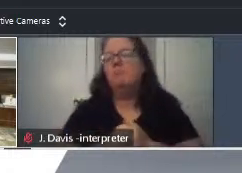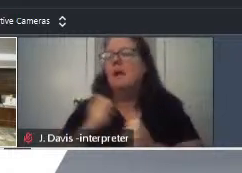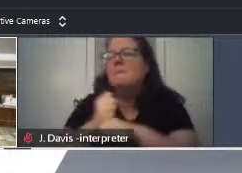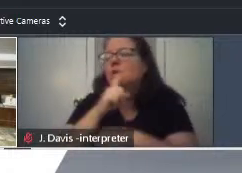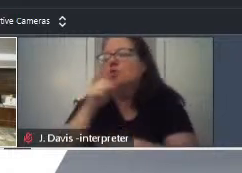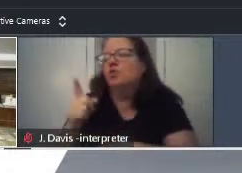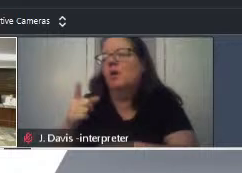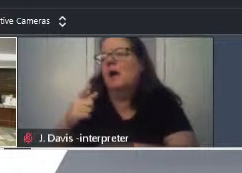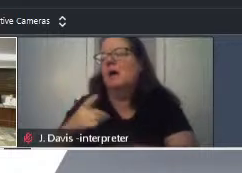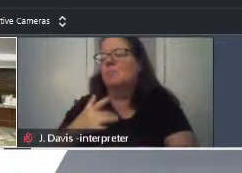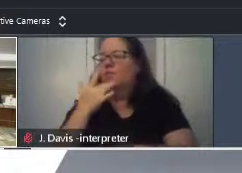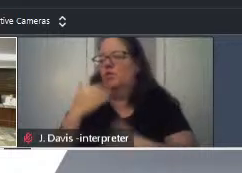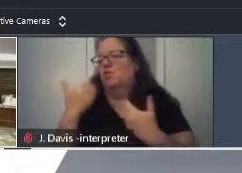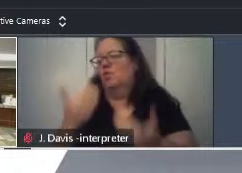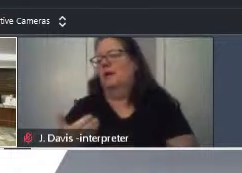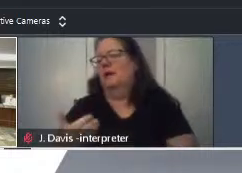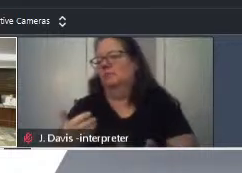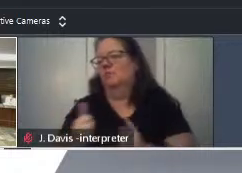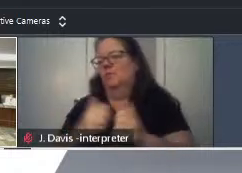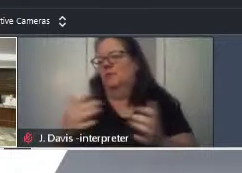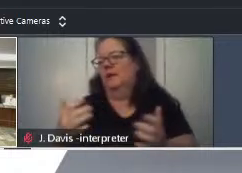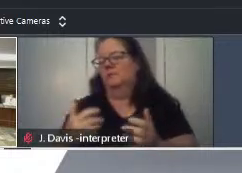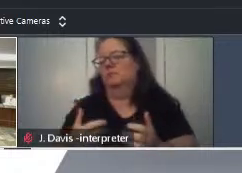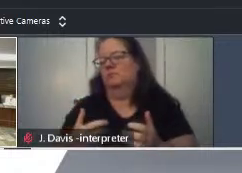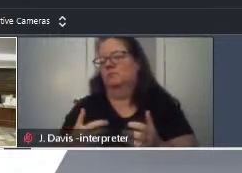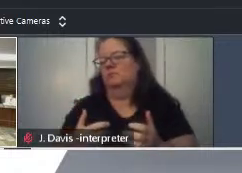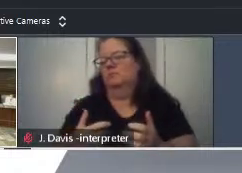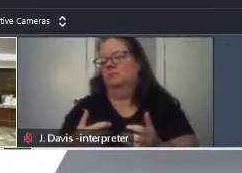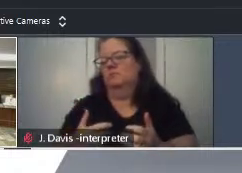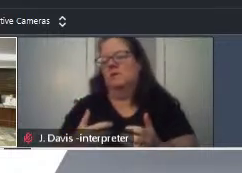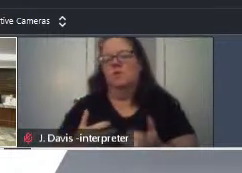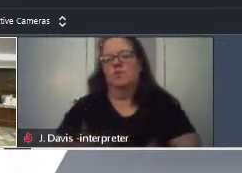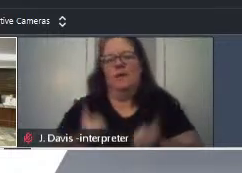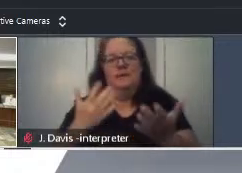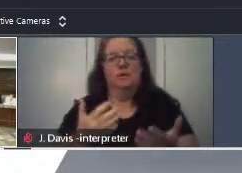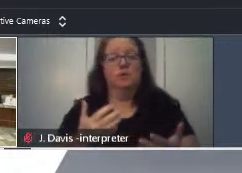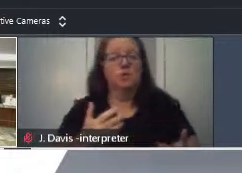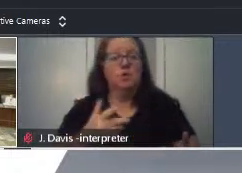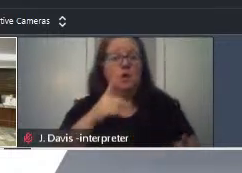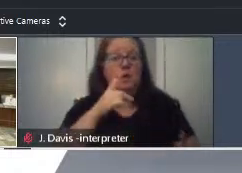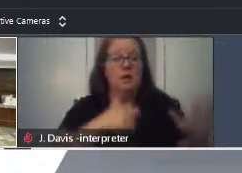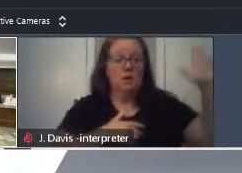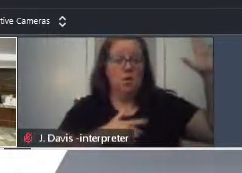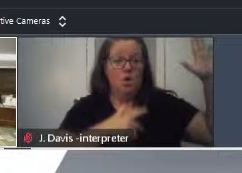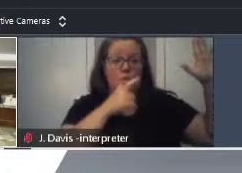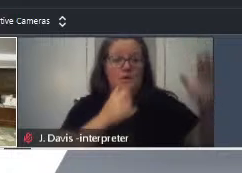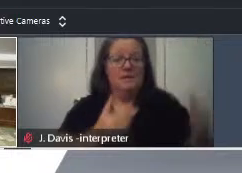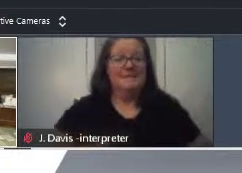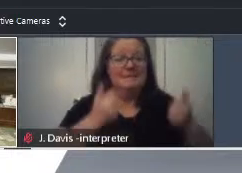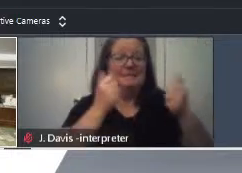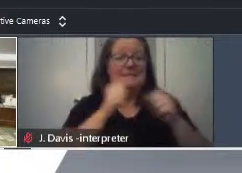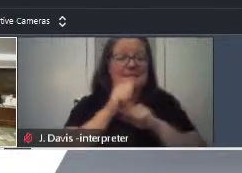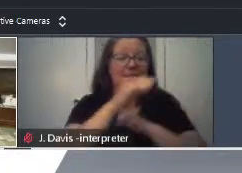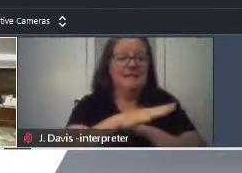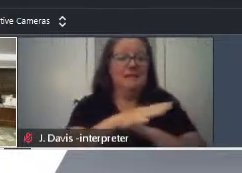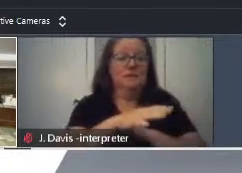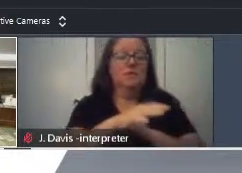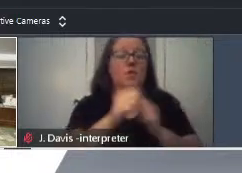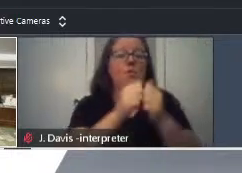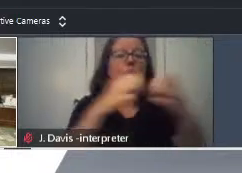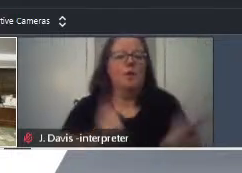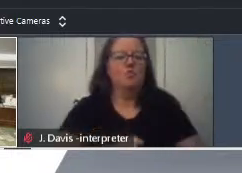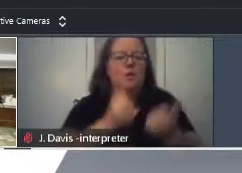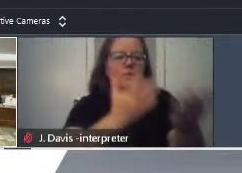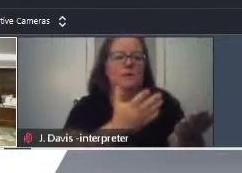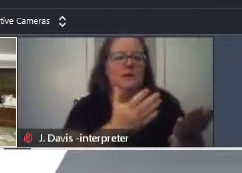support sending it down with no recommendation. All right, colleagues, all those in favor of sending item number 9 down without